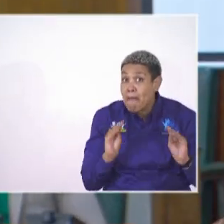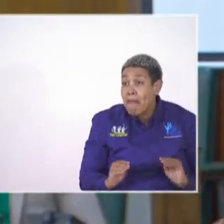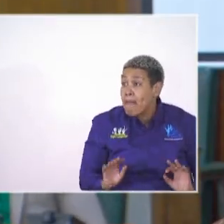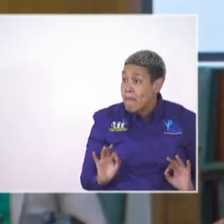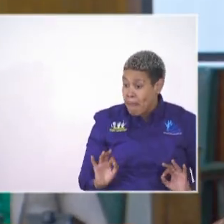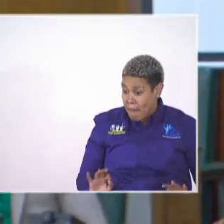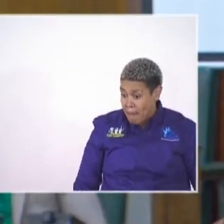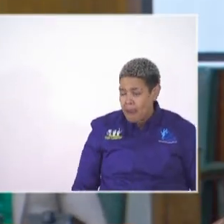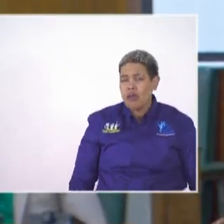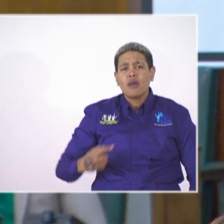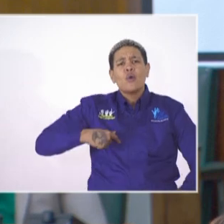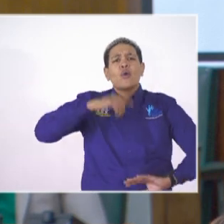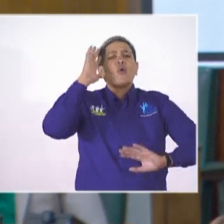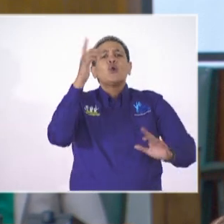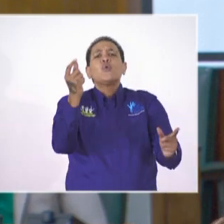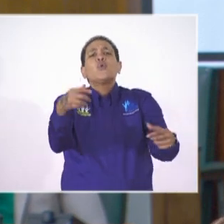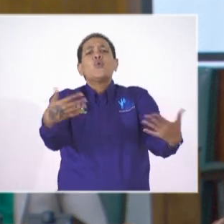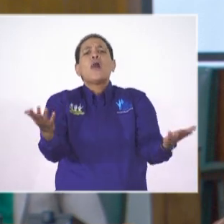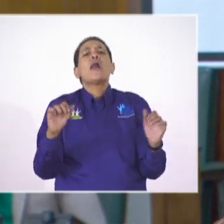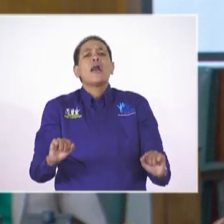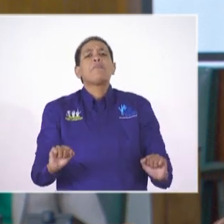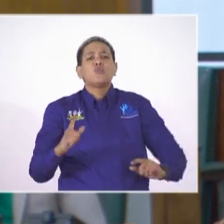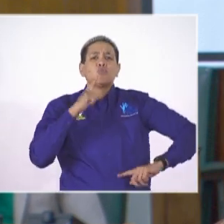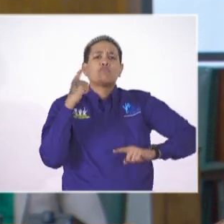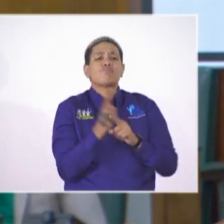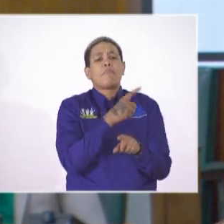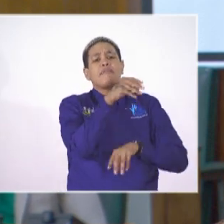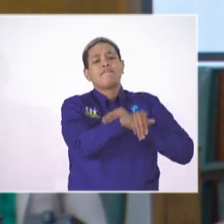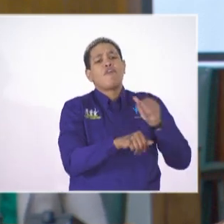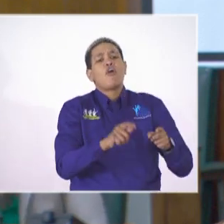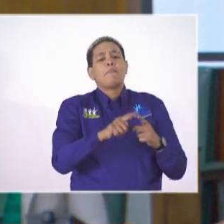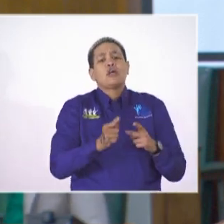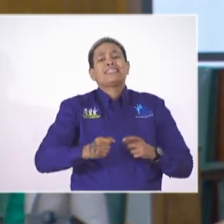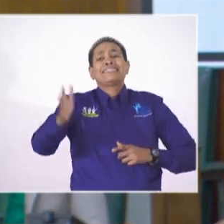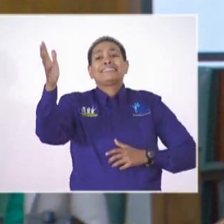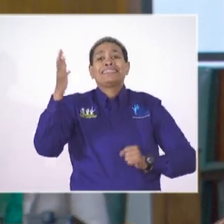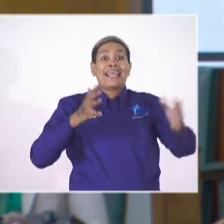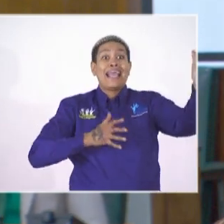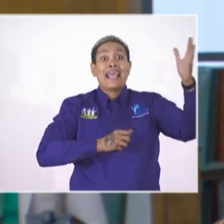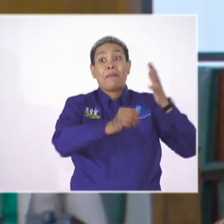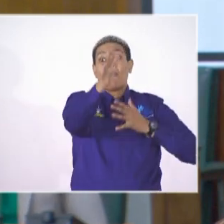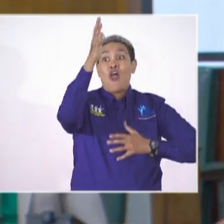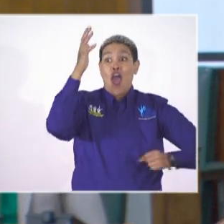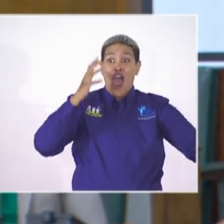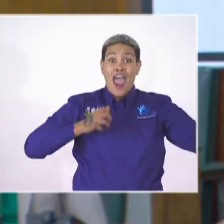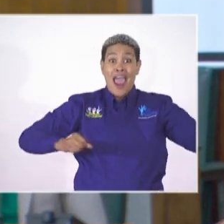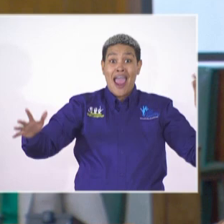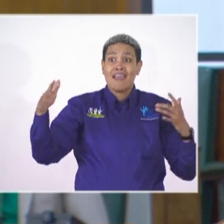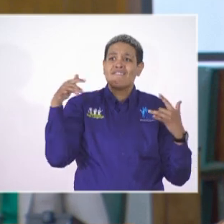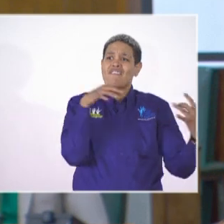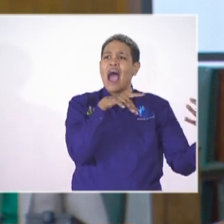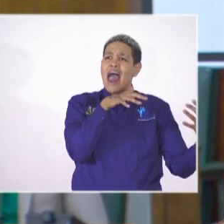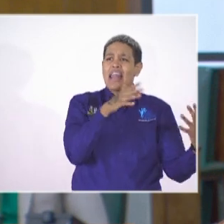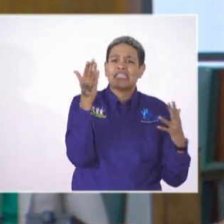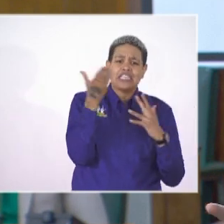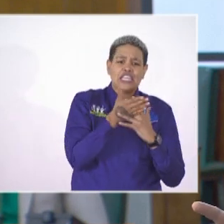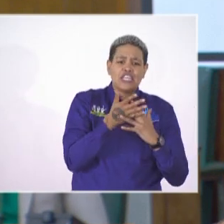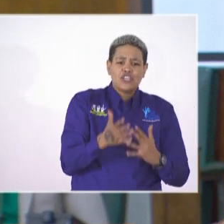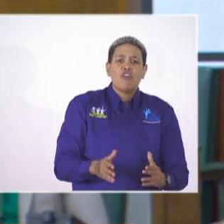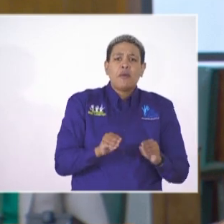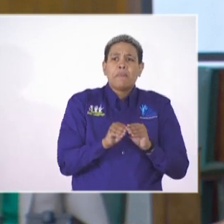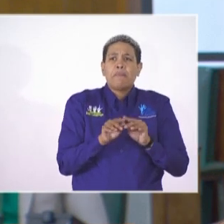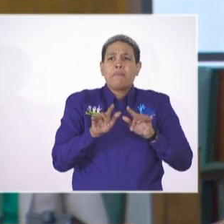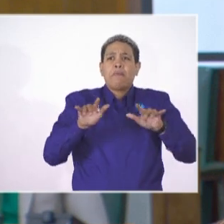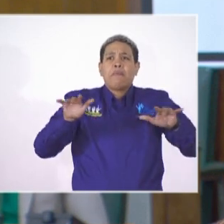then we will be able to properly fund and deploy violence interrupters right across